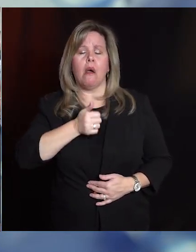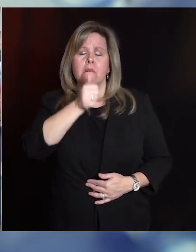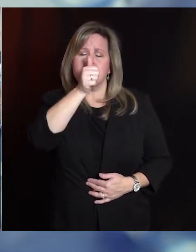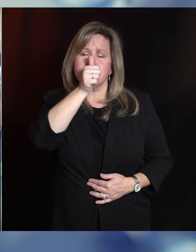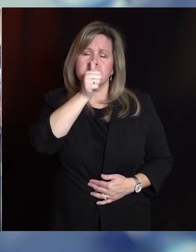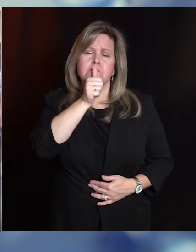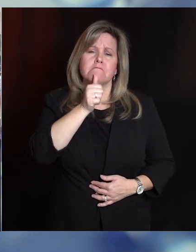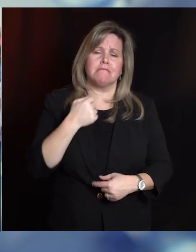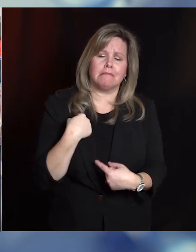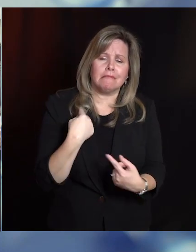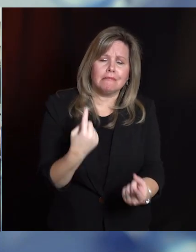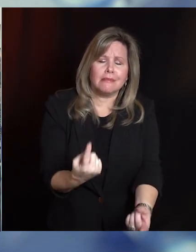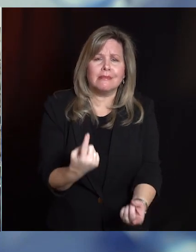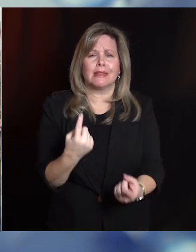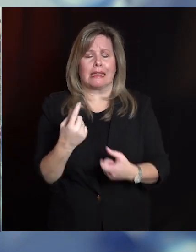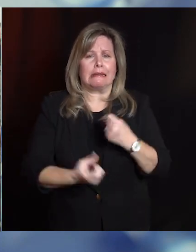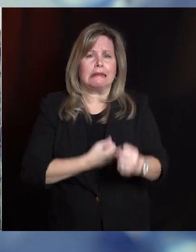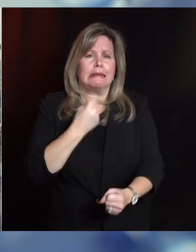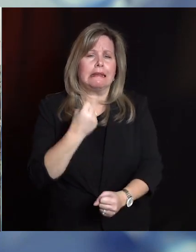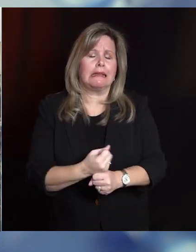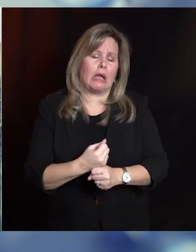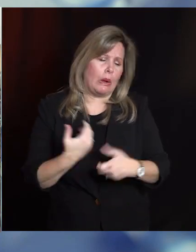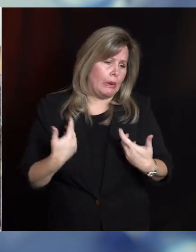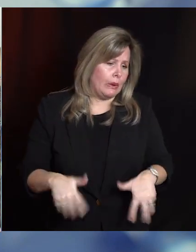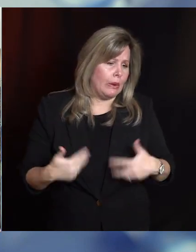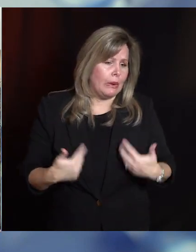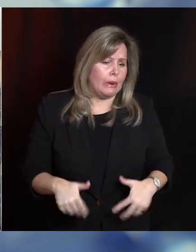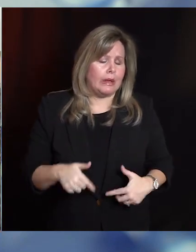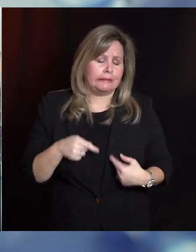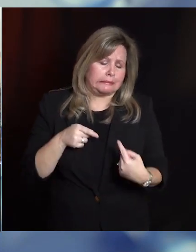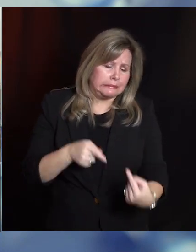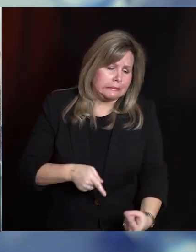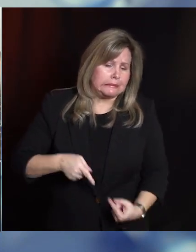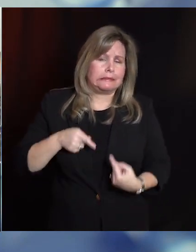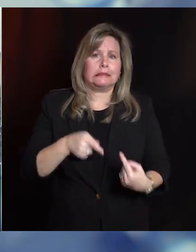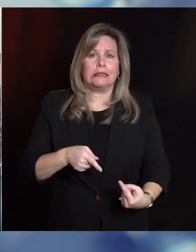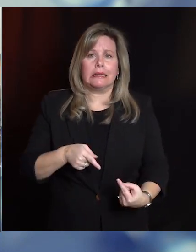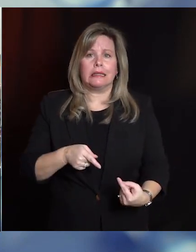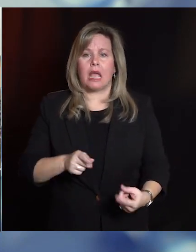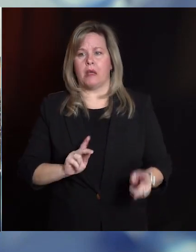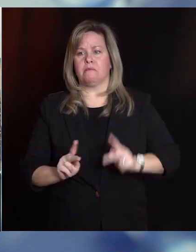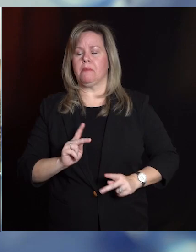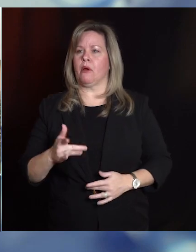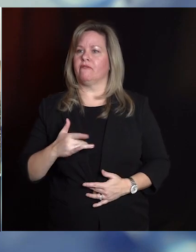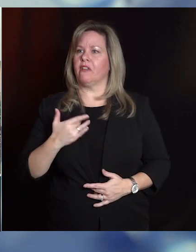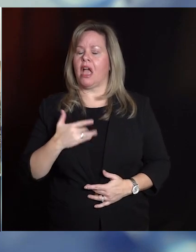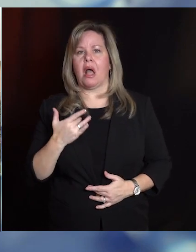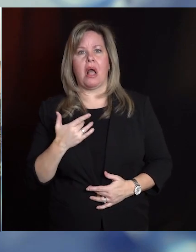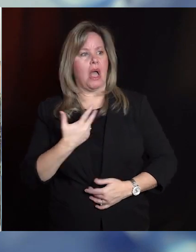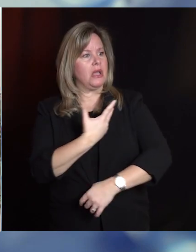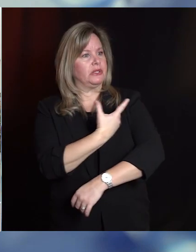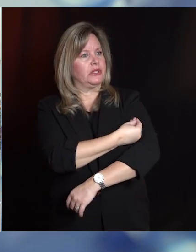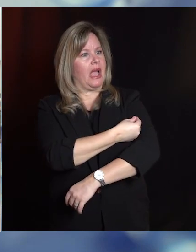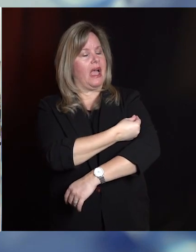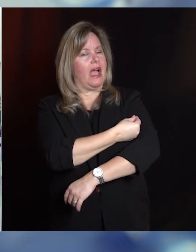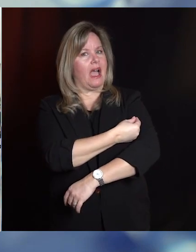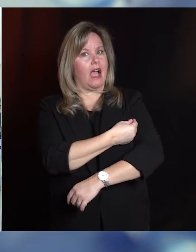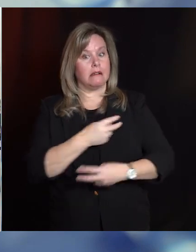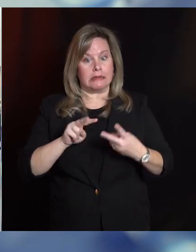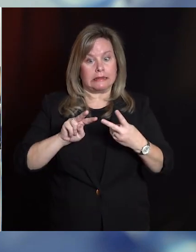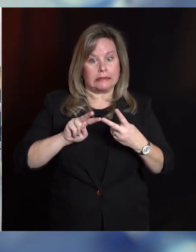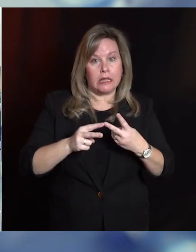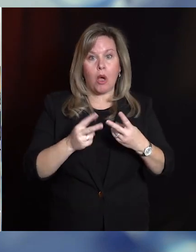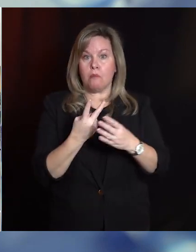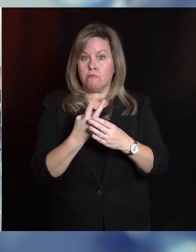that comes with getting that inoculation, and the people who'd gotten their second shots, how excited they are at the prospect of returning to